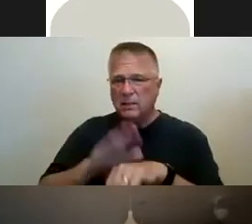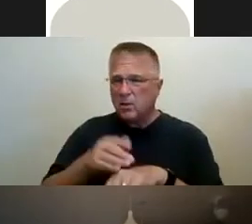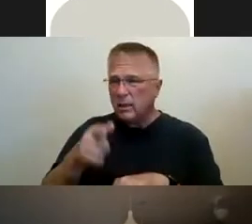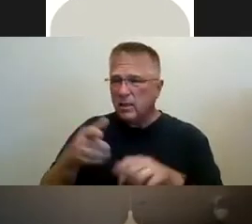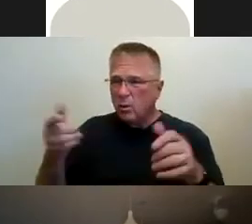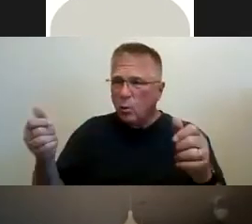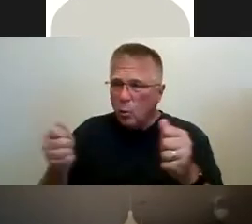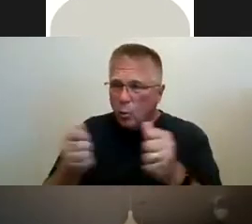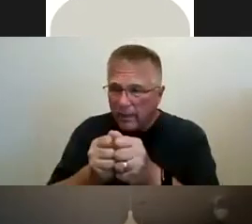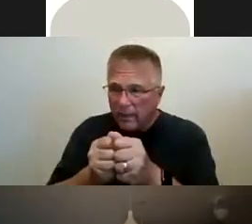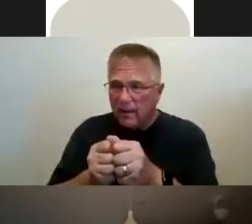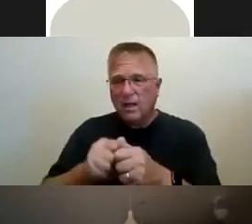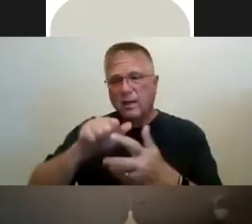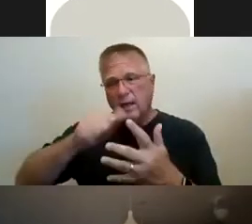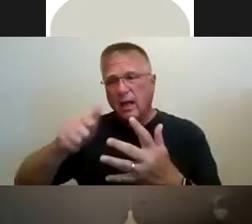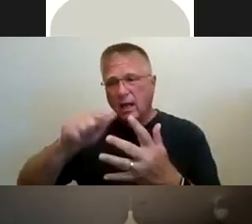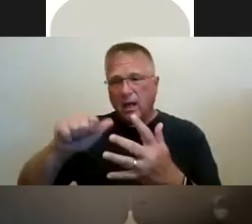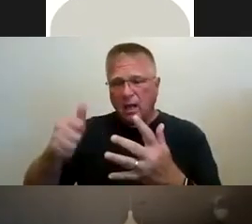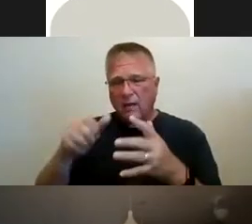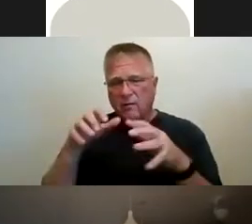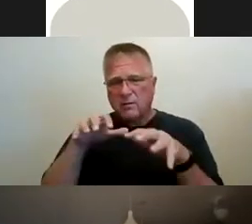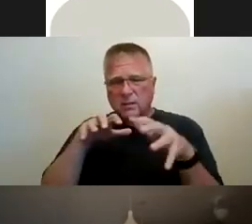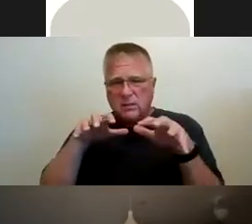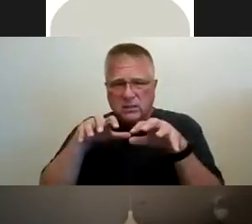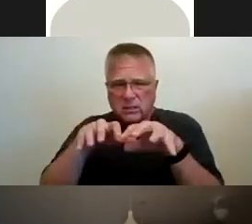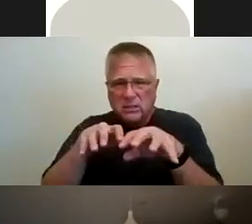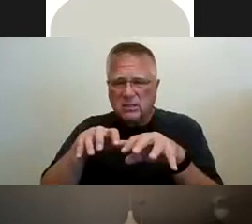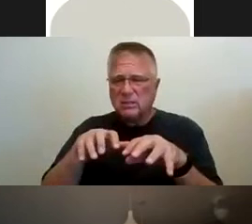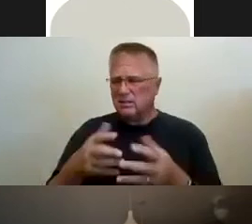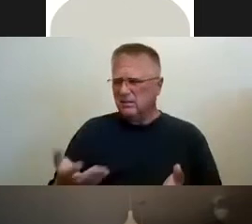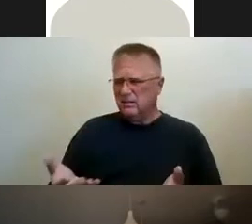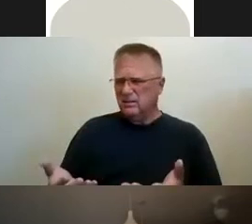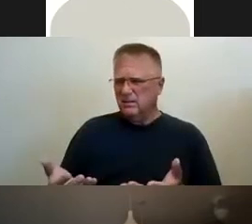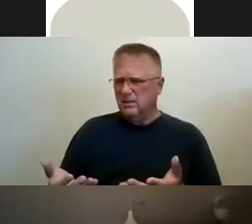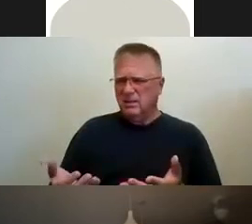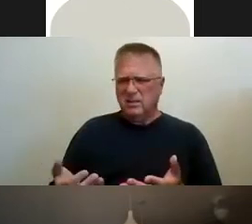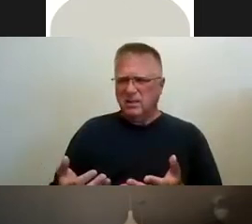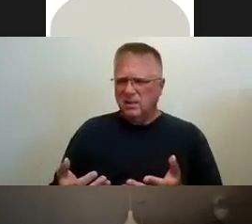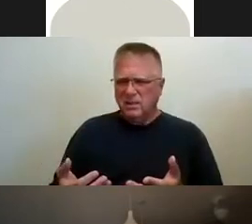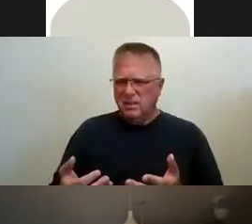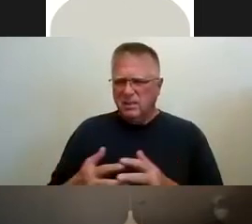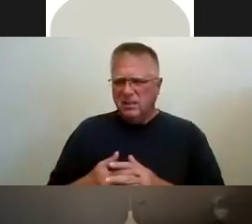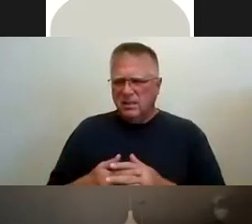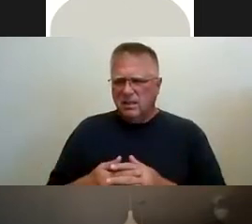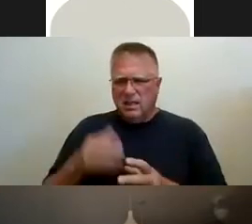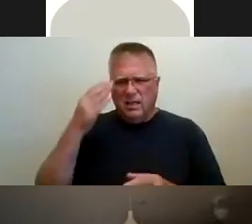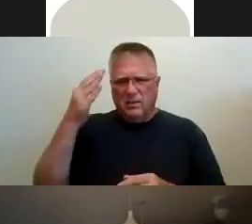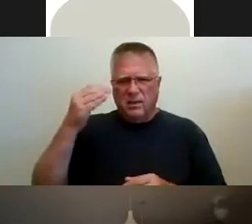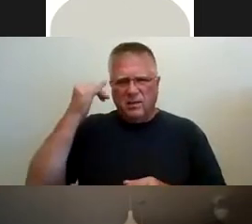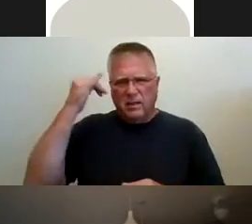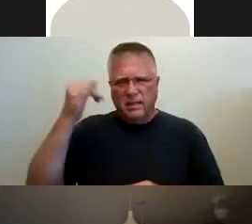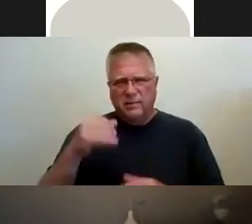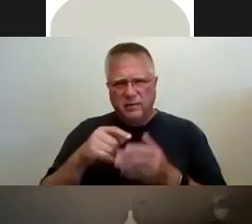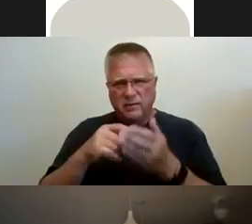with all the other, with the congestion. What I don't know if you measured this or